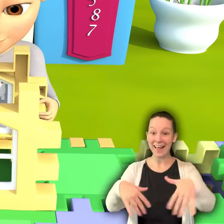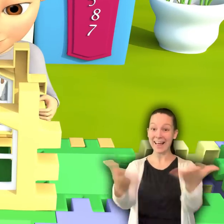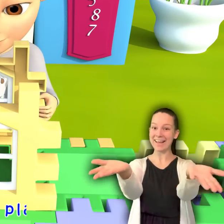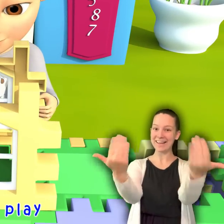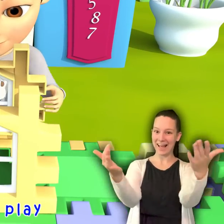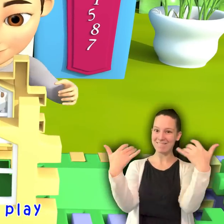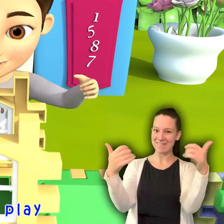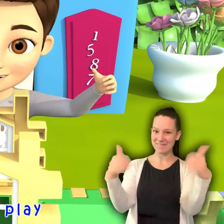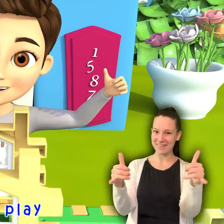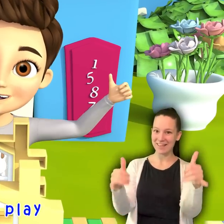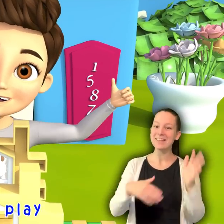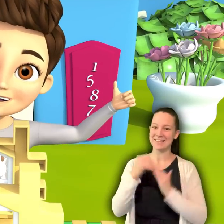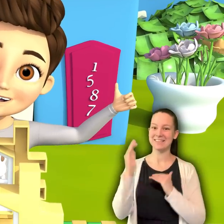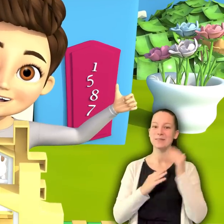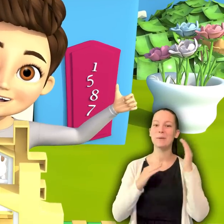hey